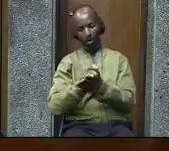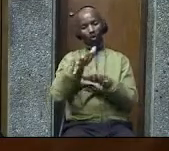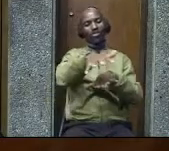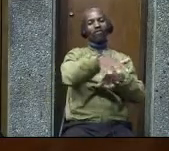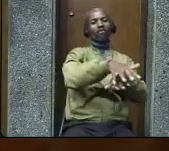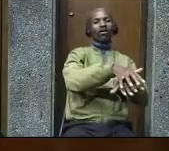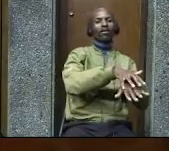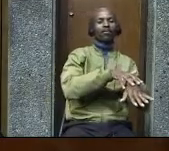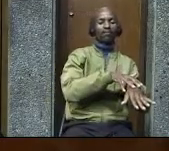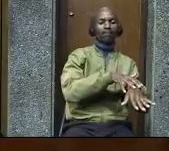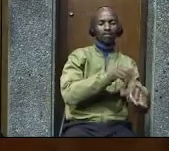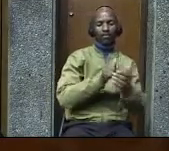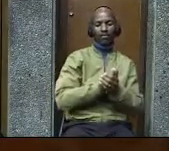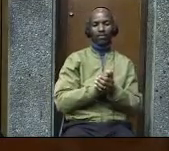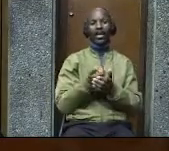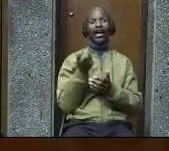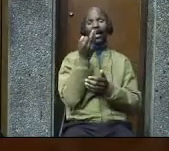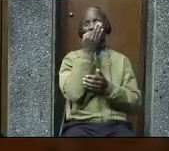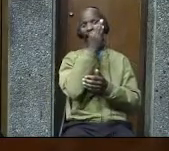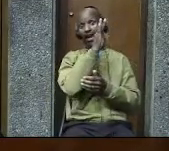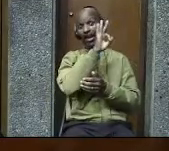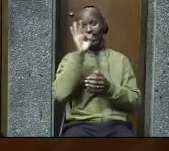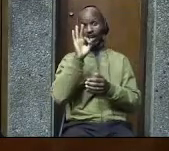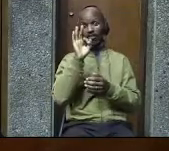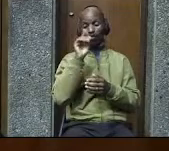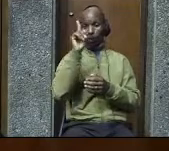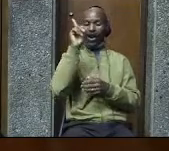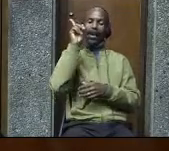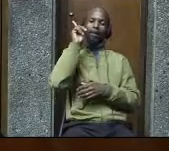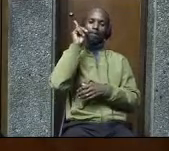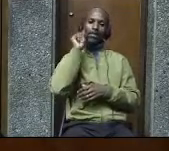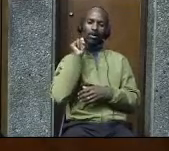farms. If one man,